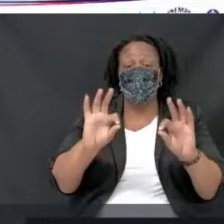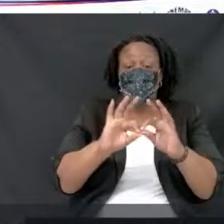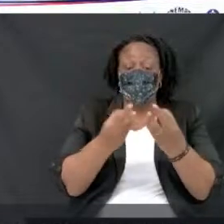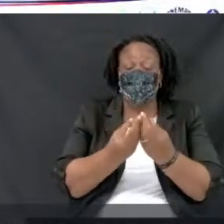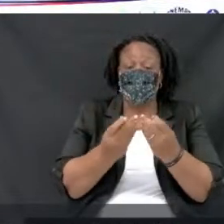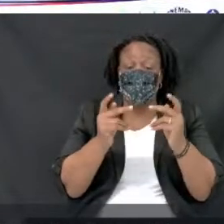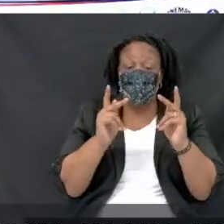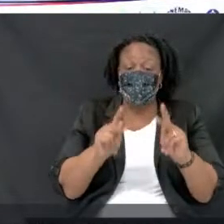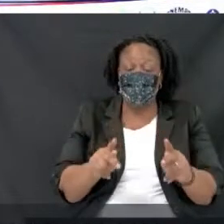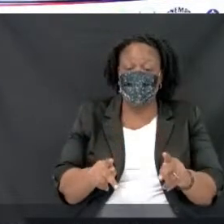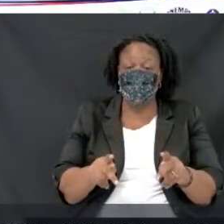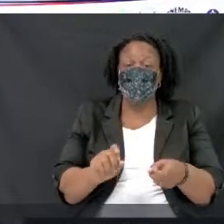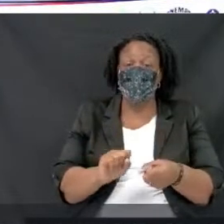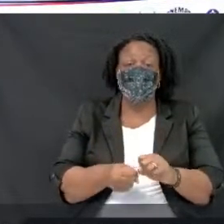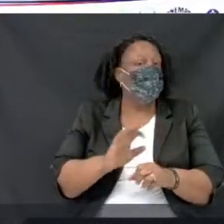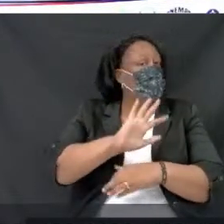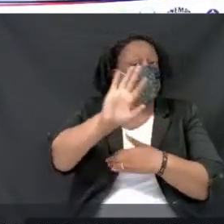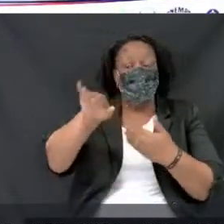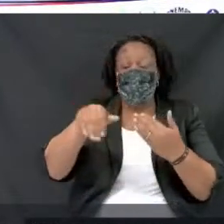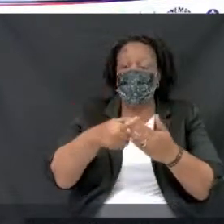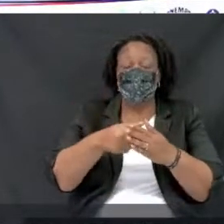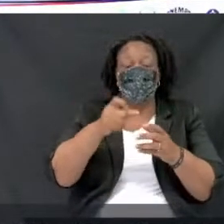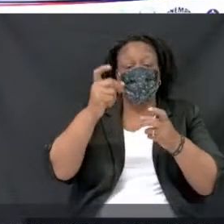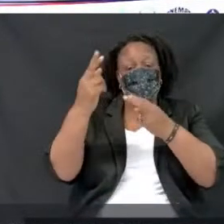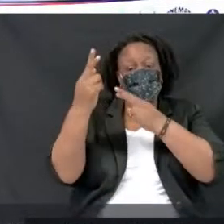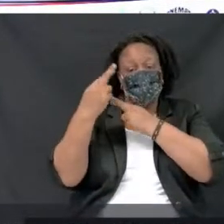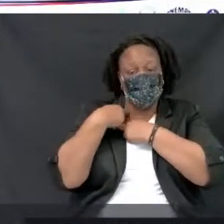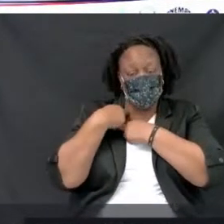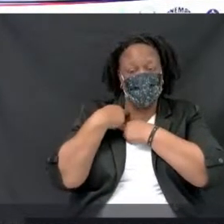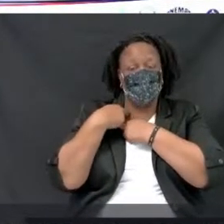have a responsibility in this fight.